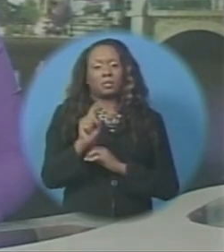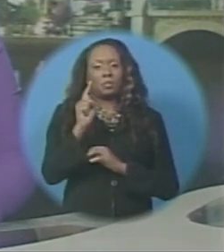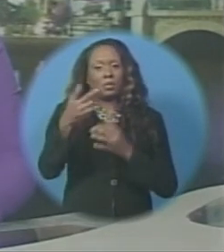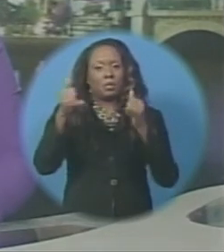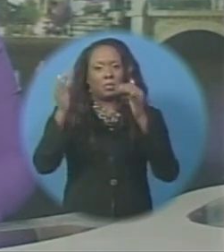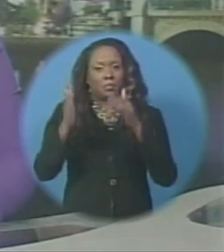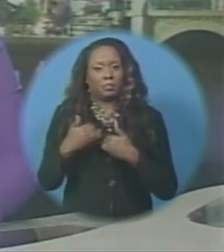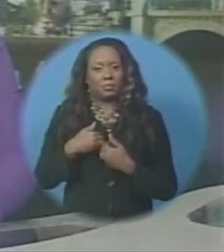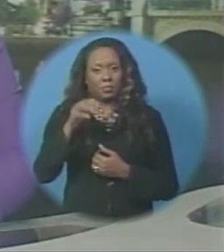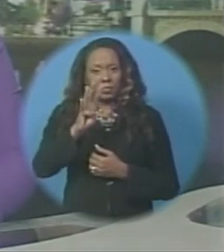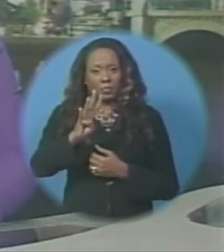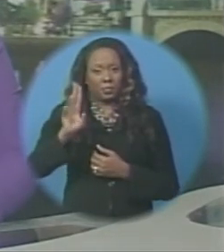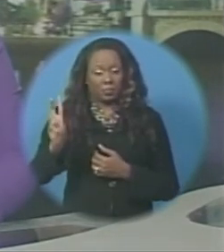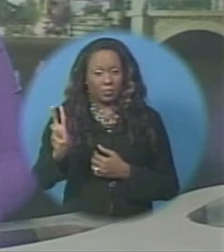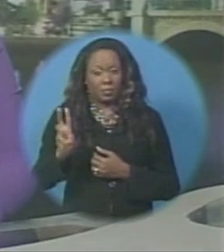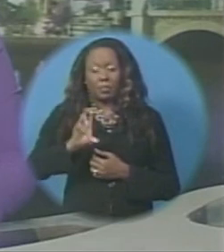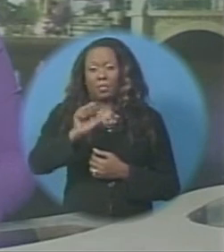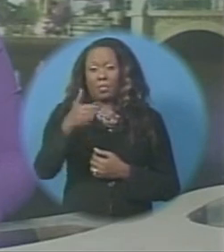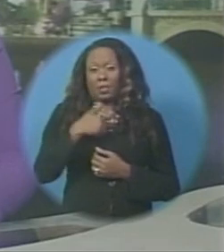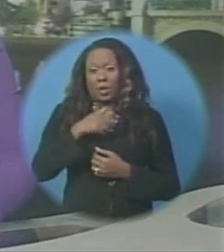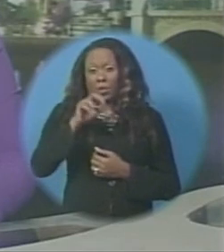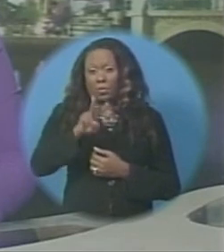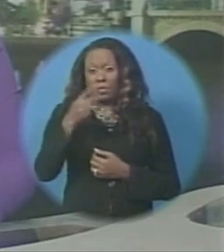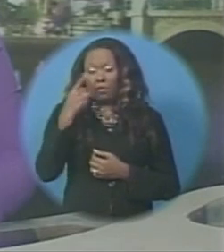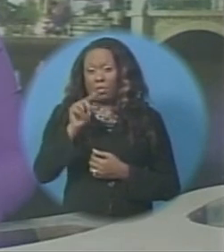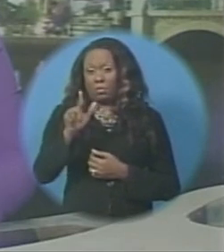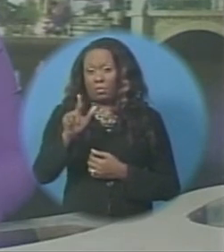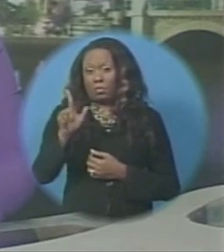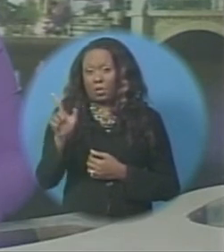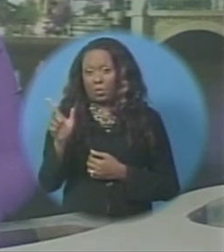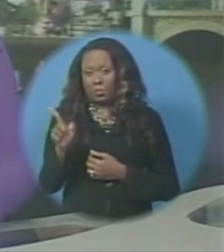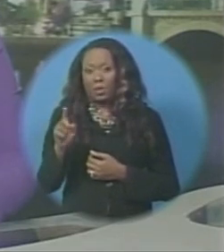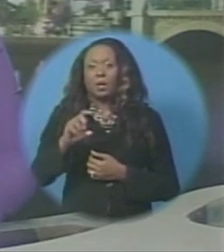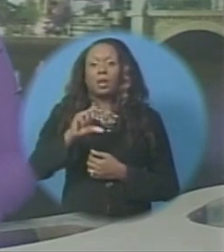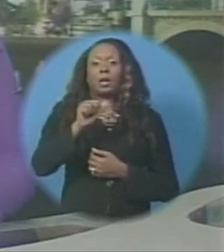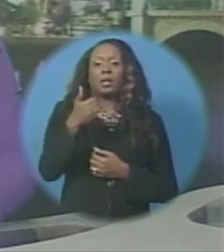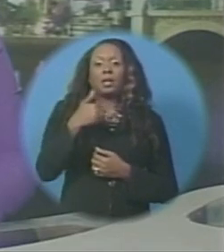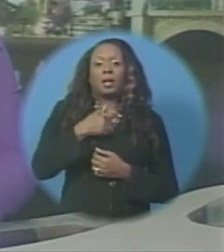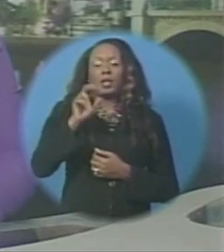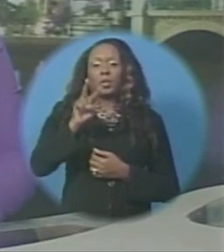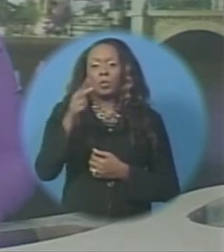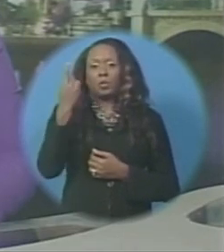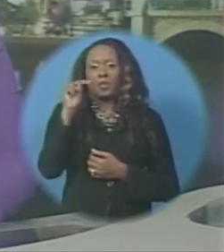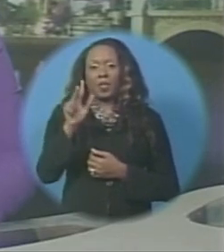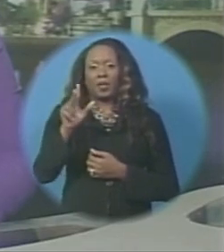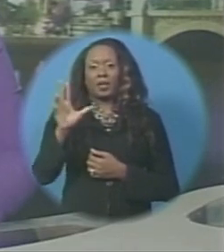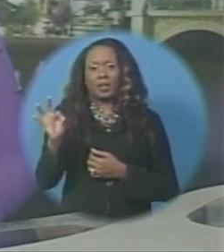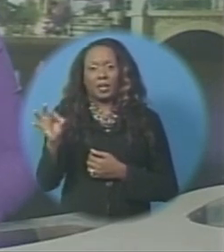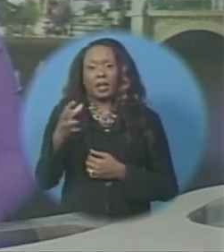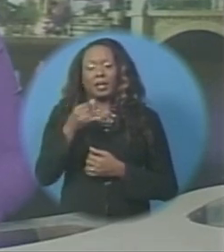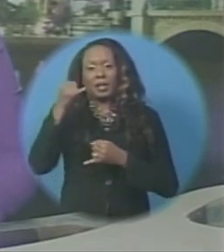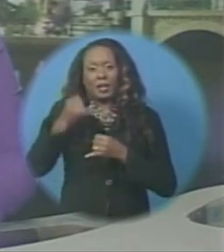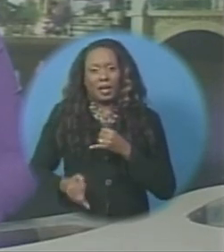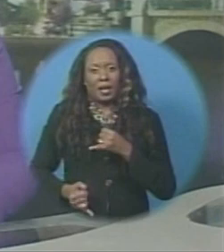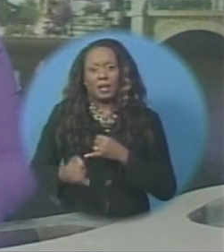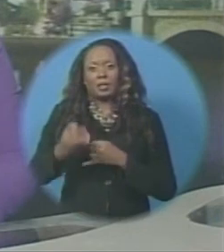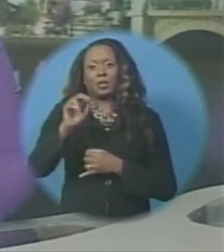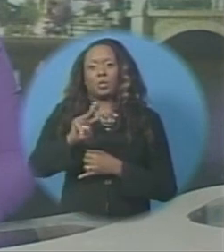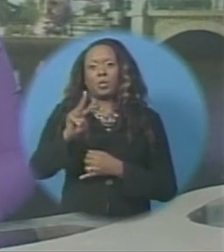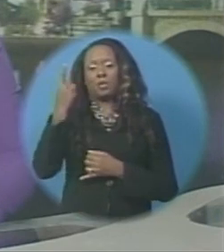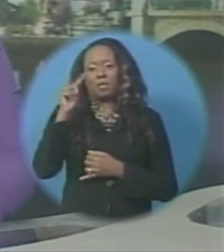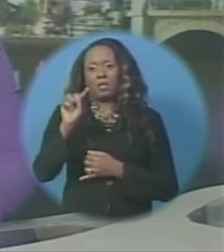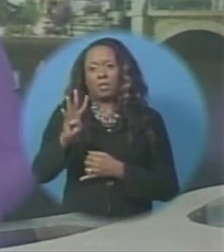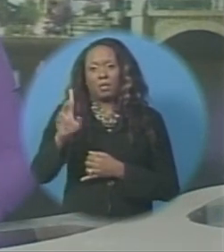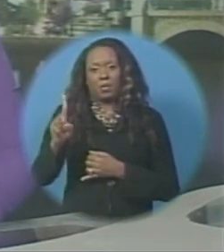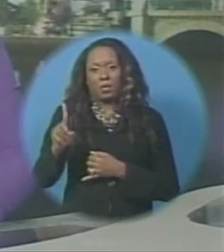had 46. Jason Holder took 2 for 21. Ashley Nurse 2 for 39, and Suleiman Ben had 2 for